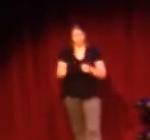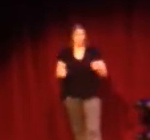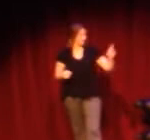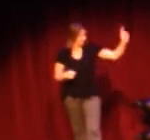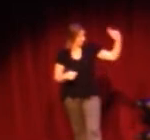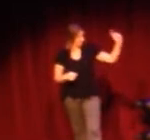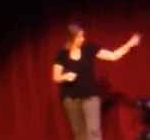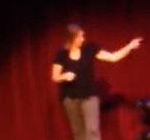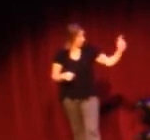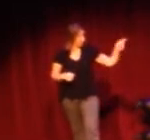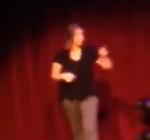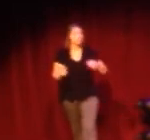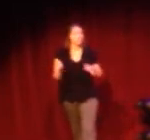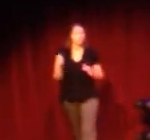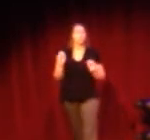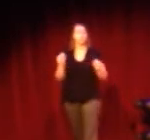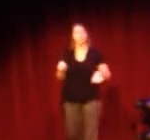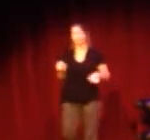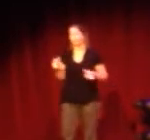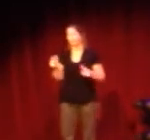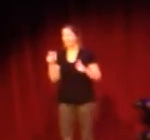behind us. You can do it at any pace you like.